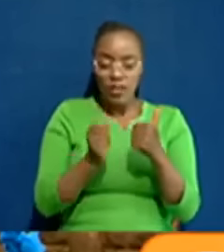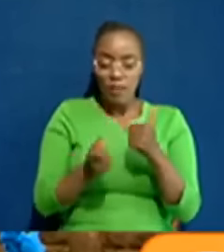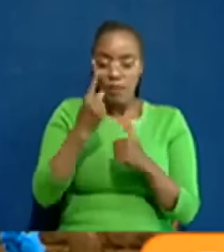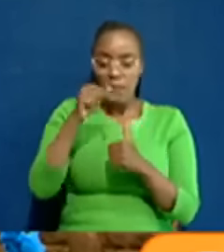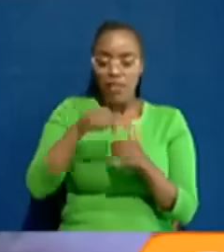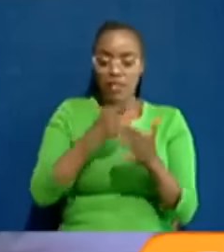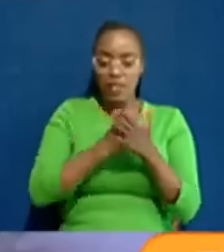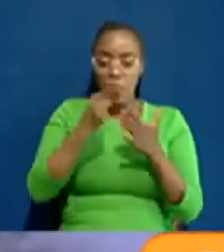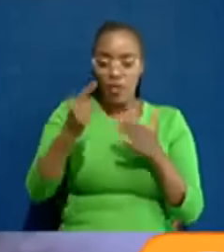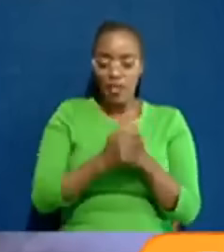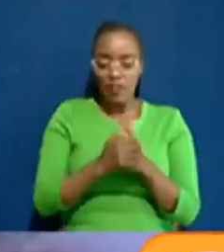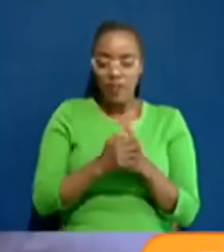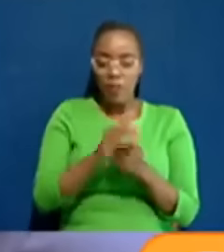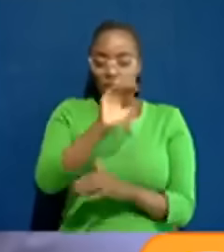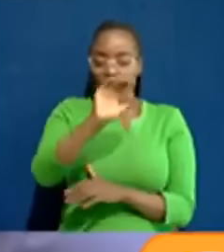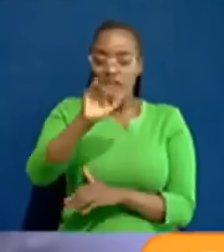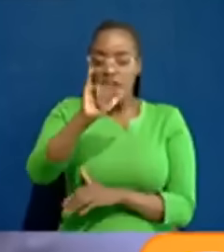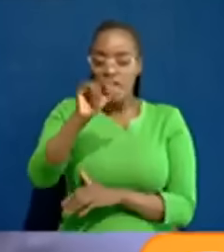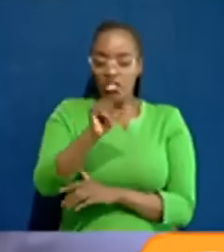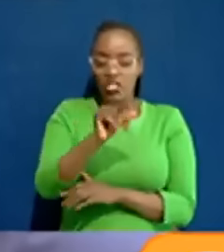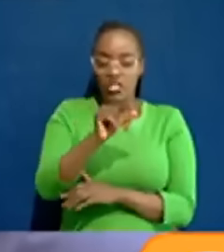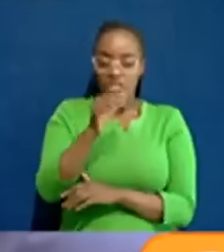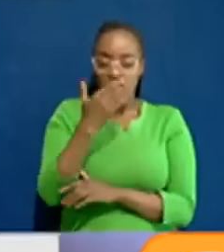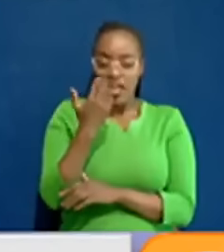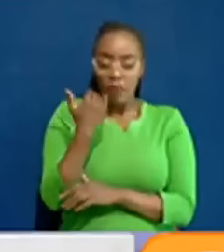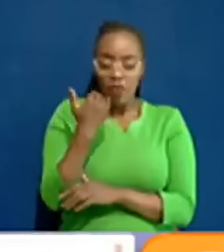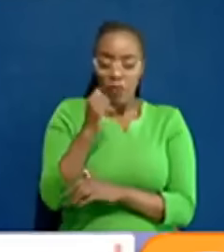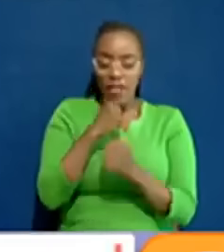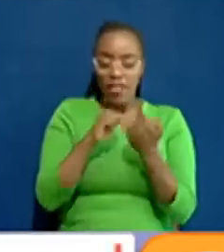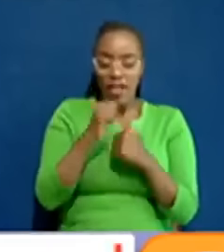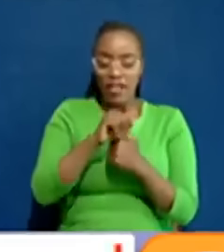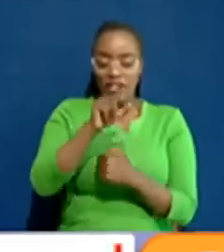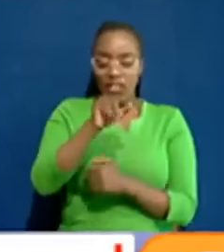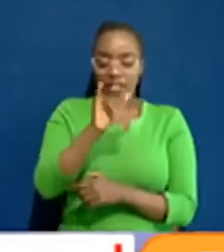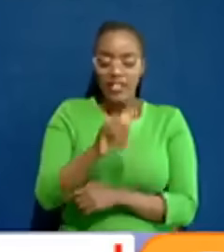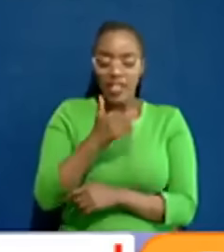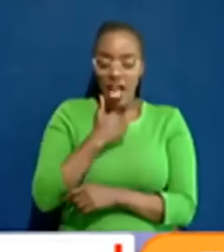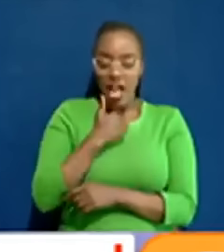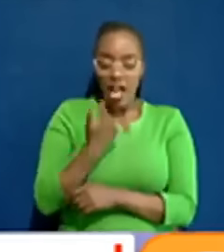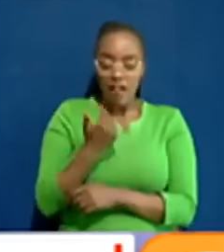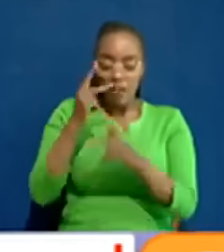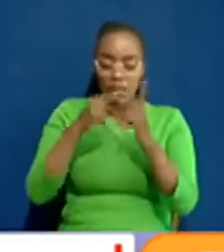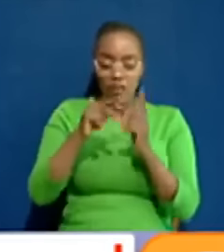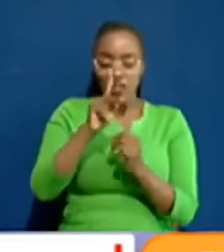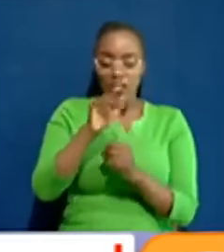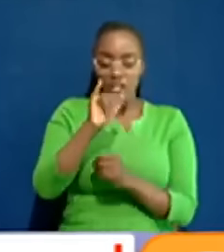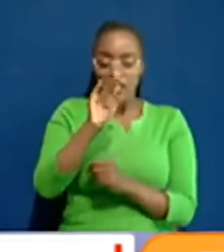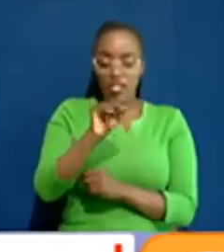this week. We are calling upon the IG of the acting IG. We are also calling Mr. Kindiki, Professor